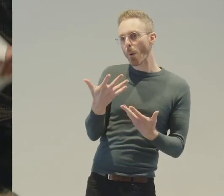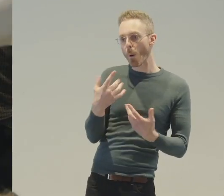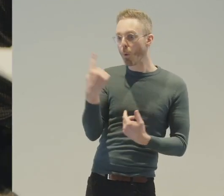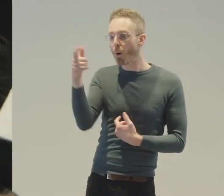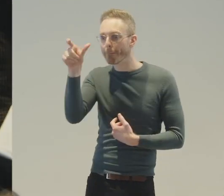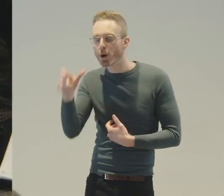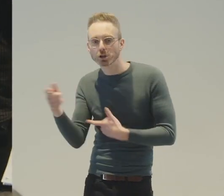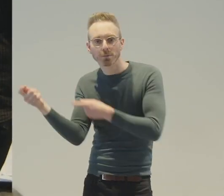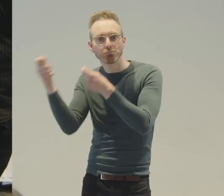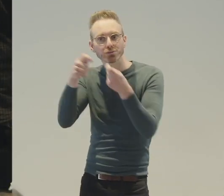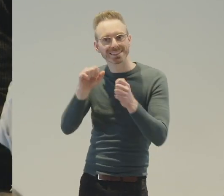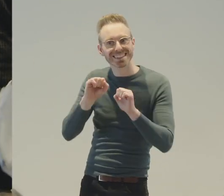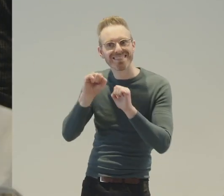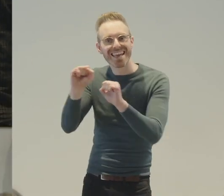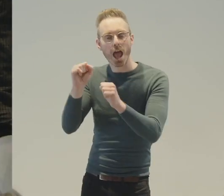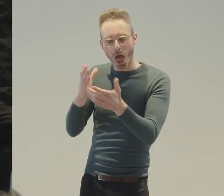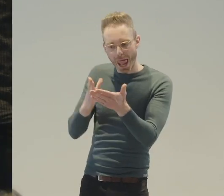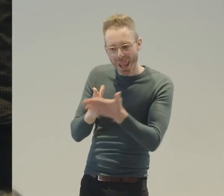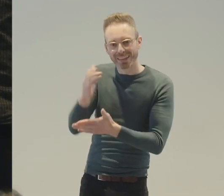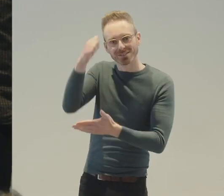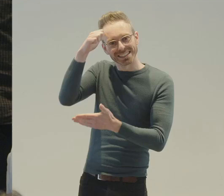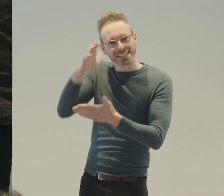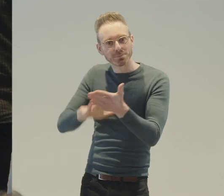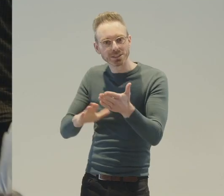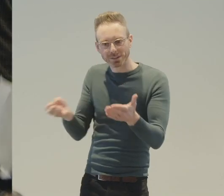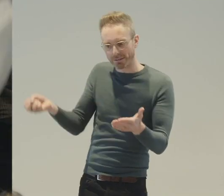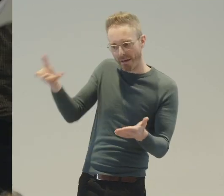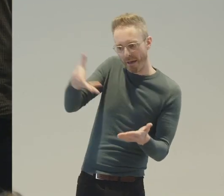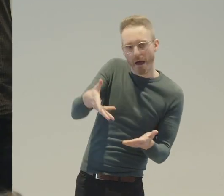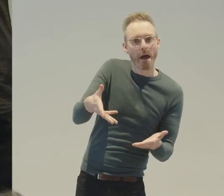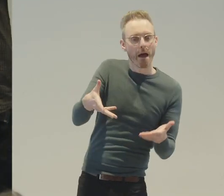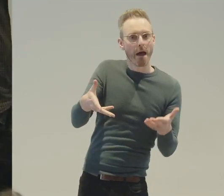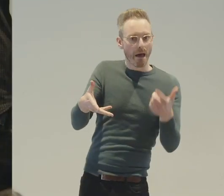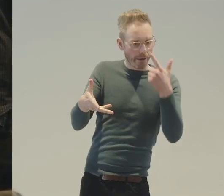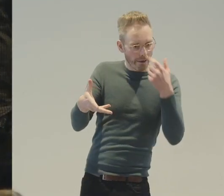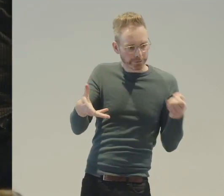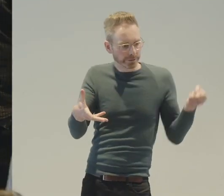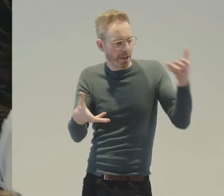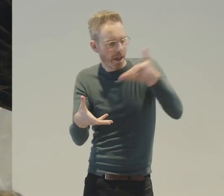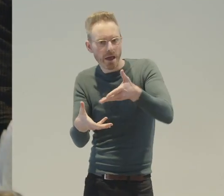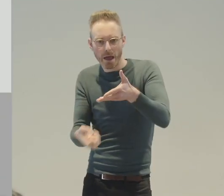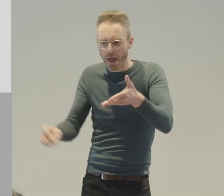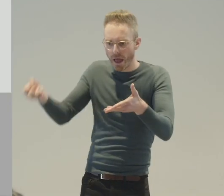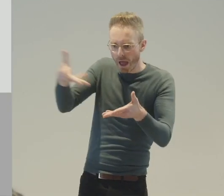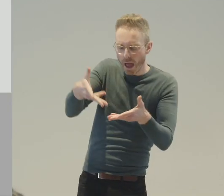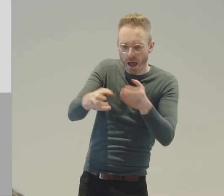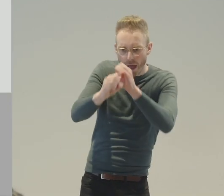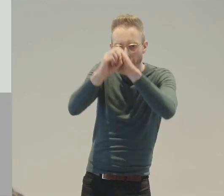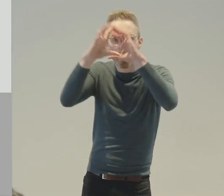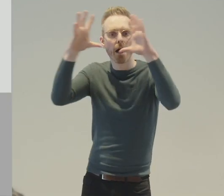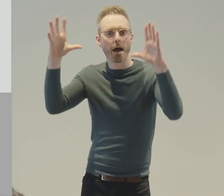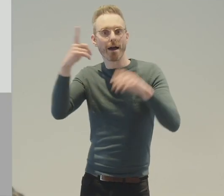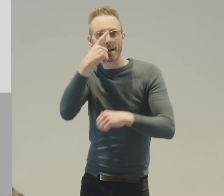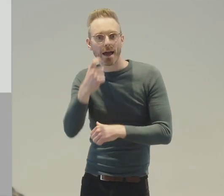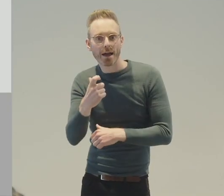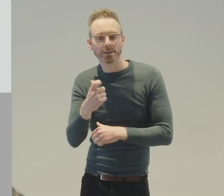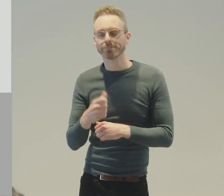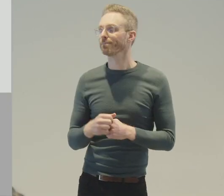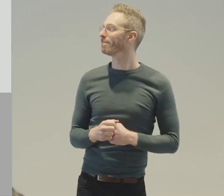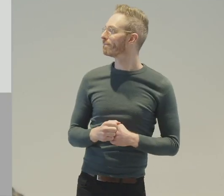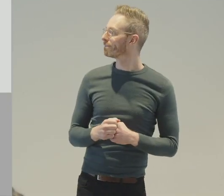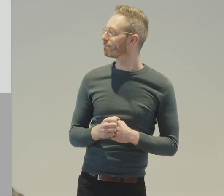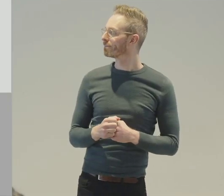So bringing kind of lived experience to the project as well. Can we get the next slide, please? Thank you. So